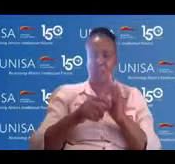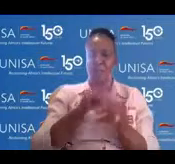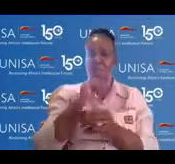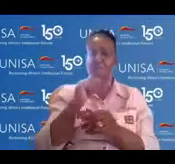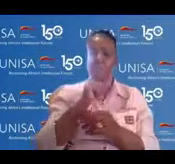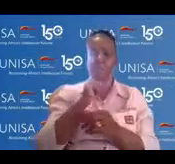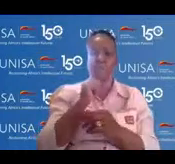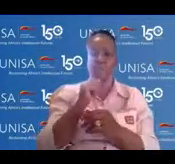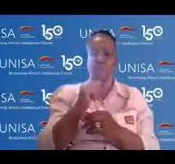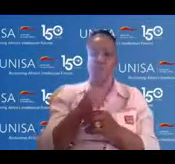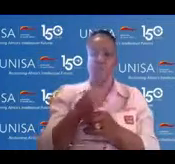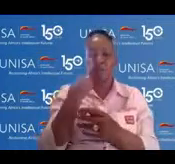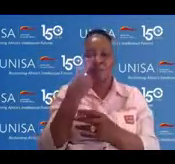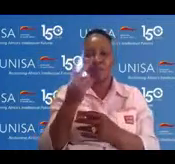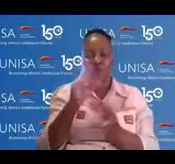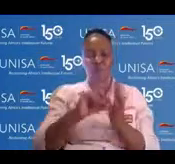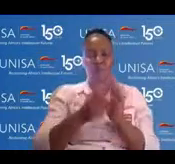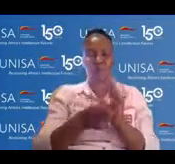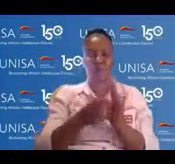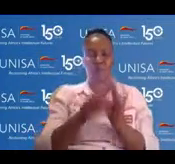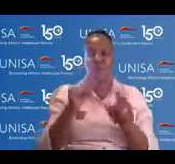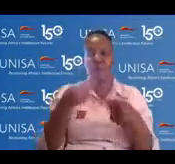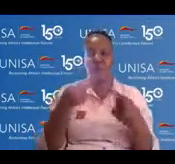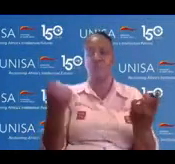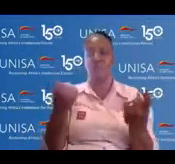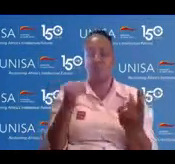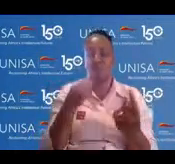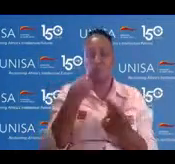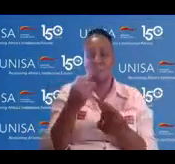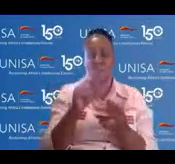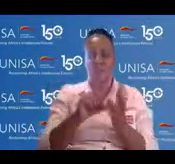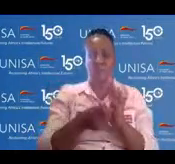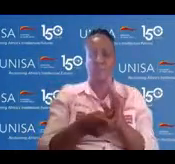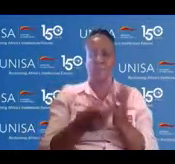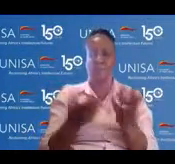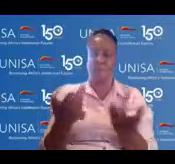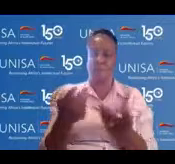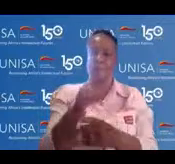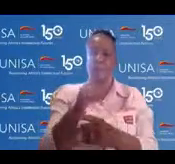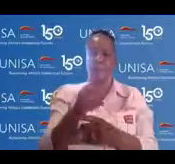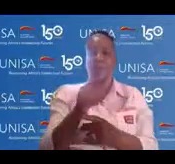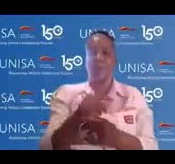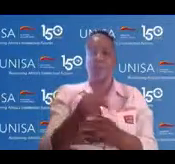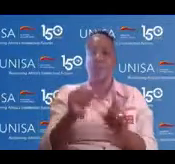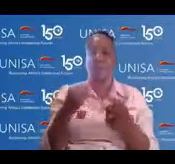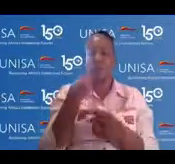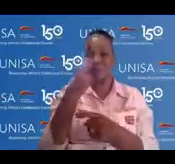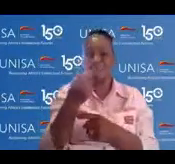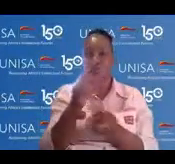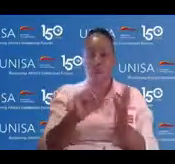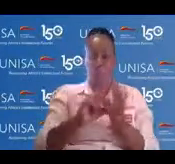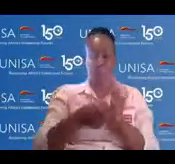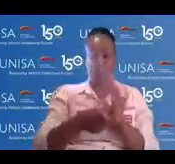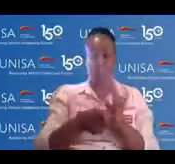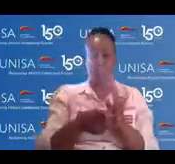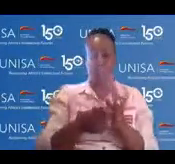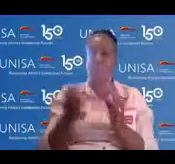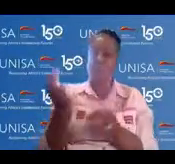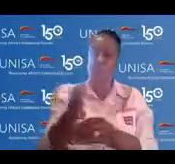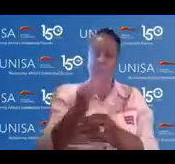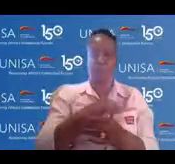or invisible. Even if you have an invisible disability, please come forward so that we can assist you. Don't be